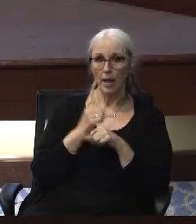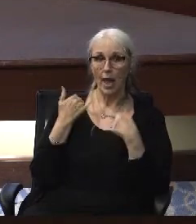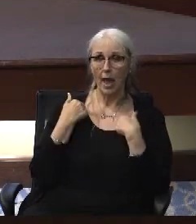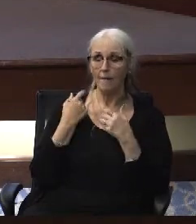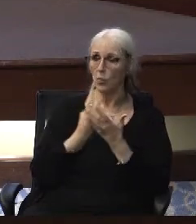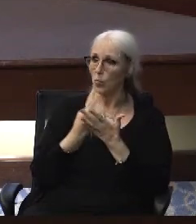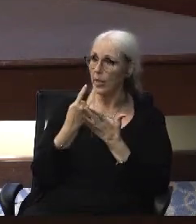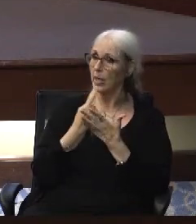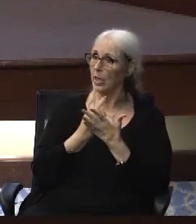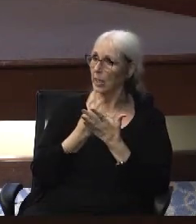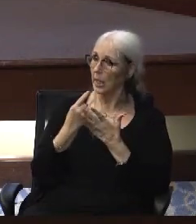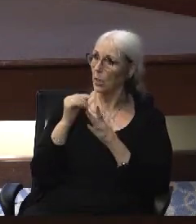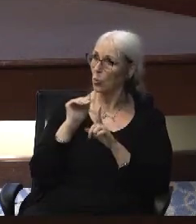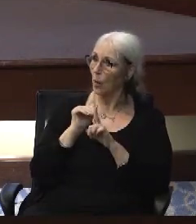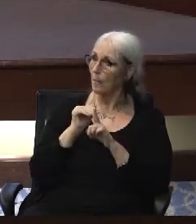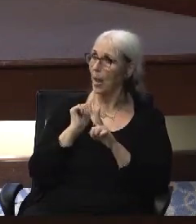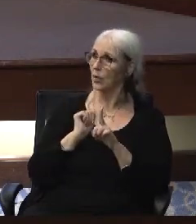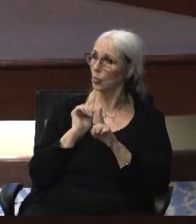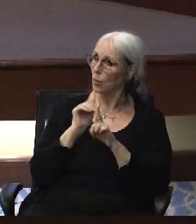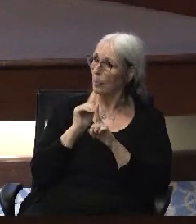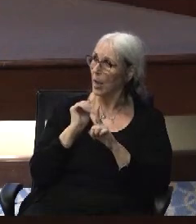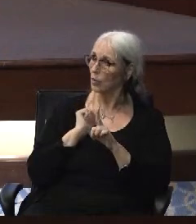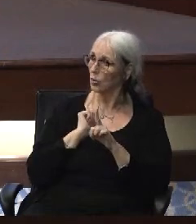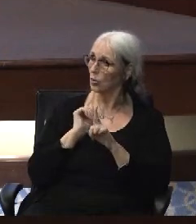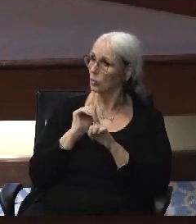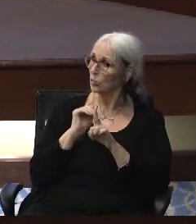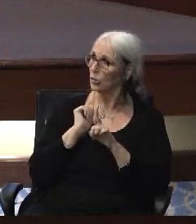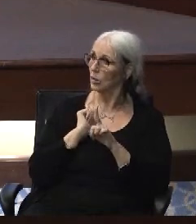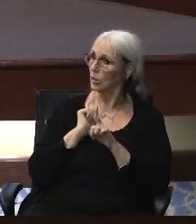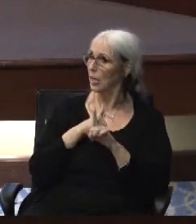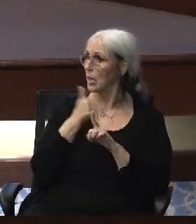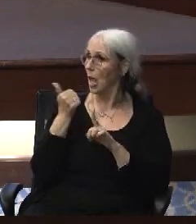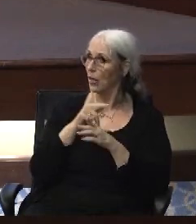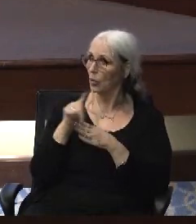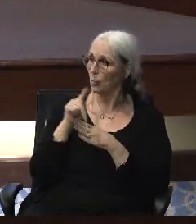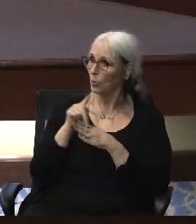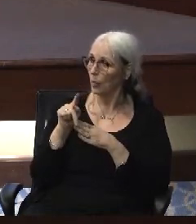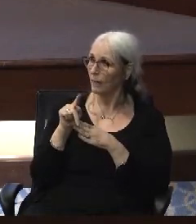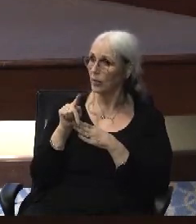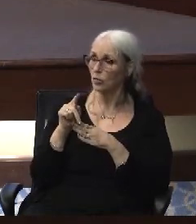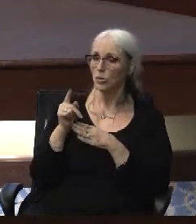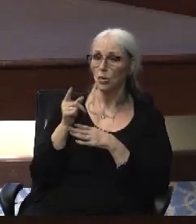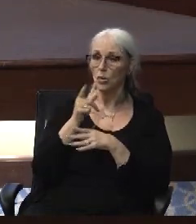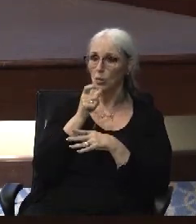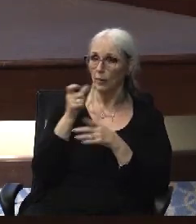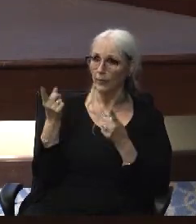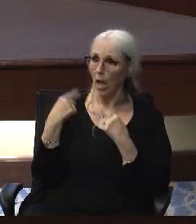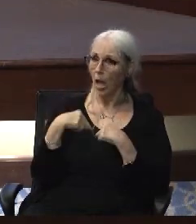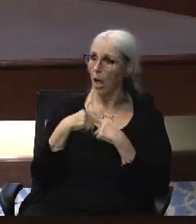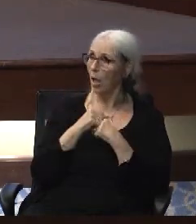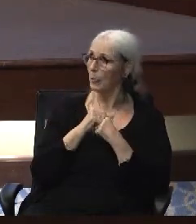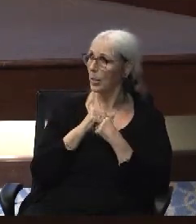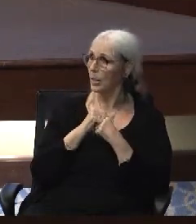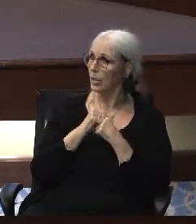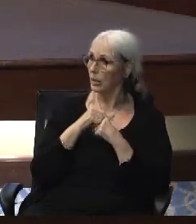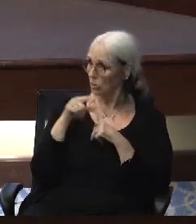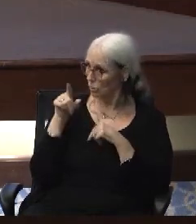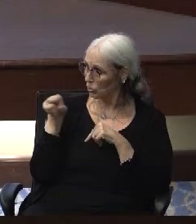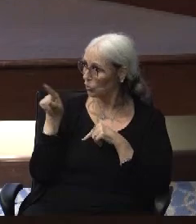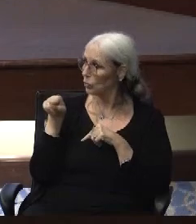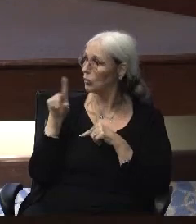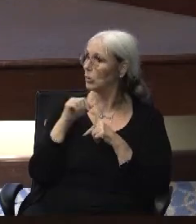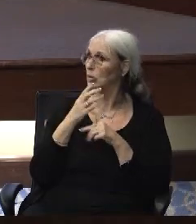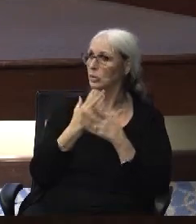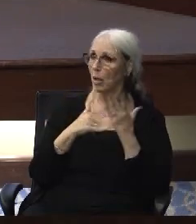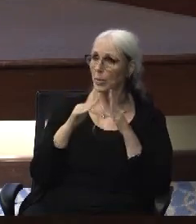weekly reminder again, and other professionals in the community that have come forward. You, LaShonda, and the city